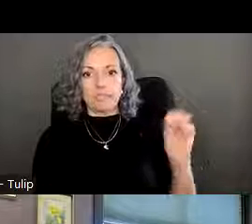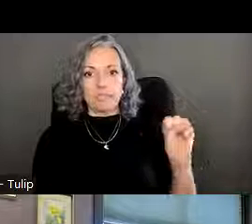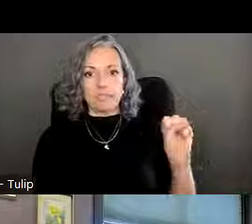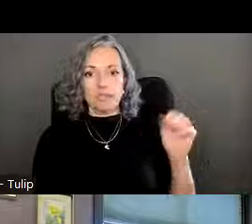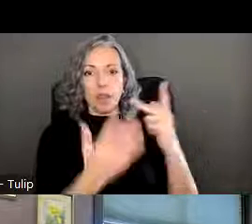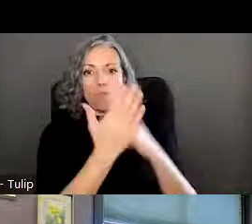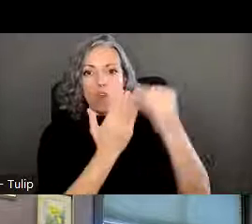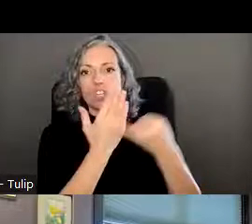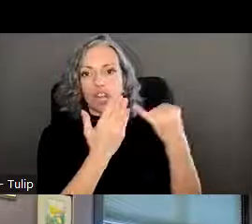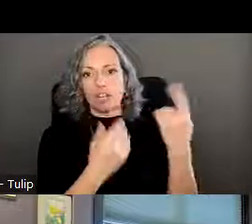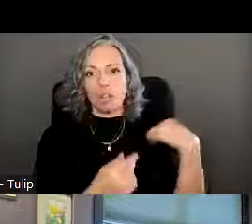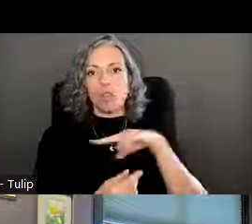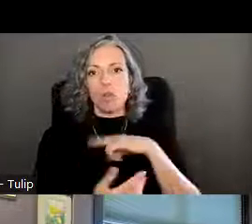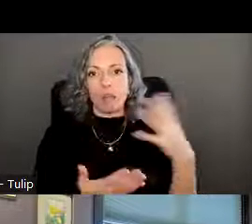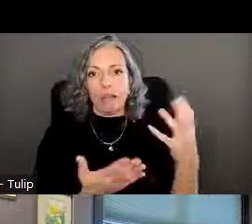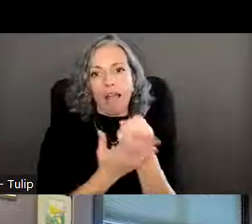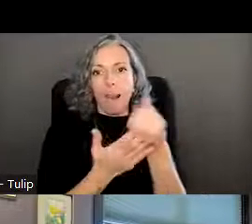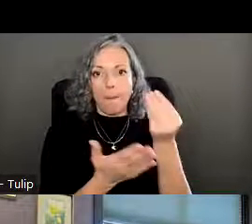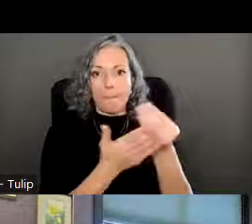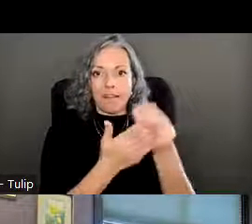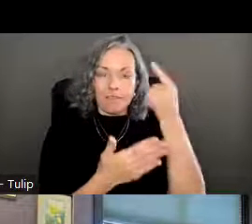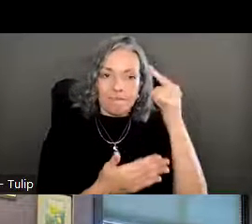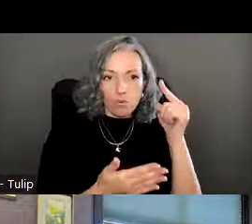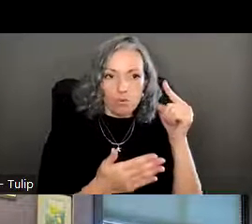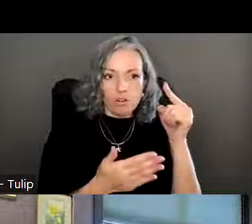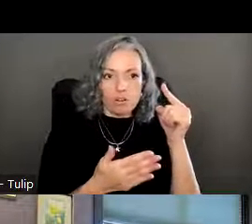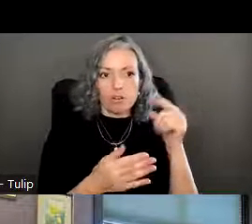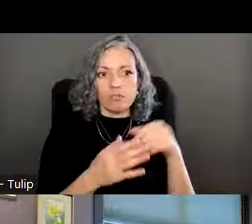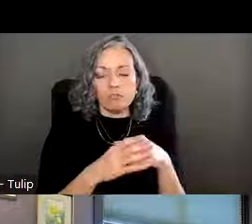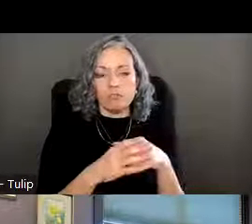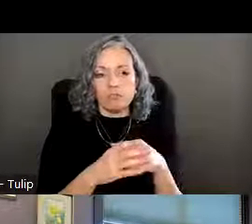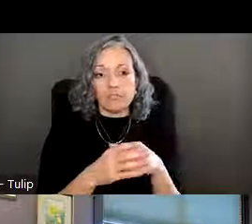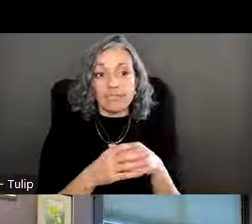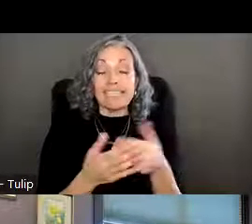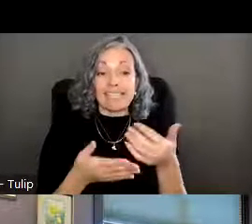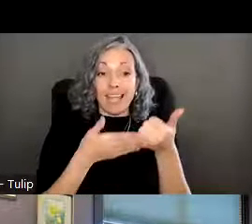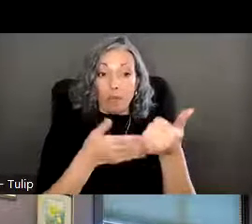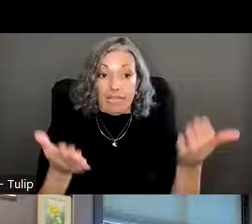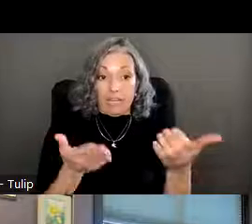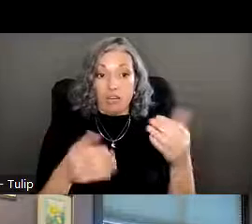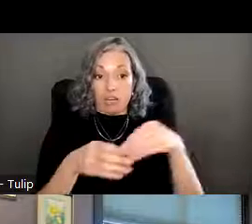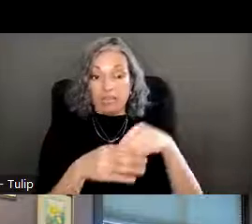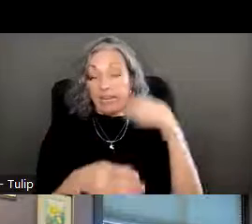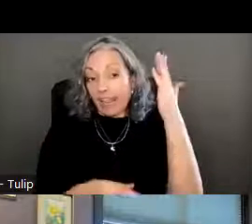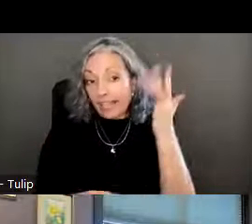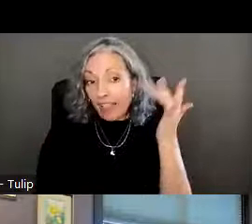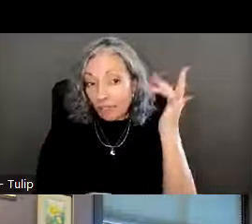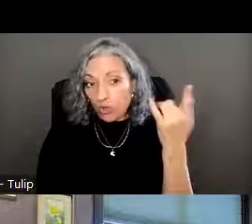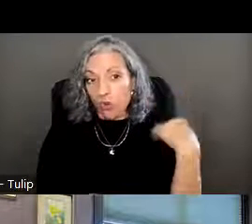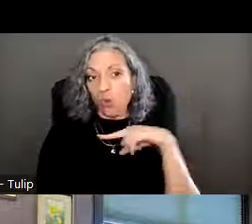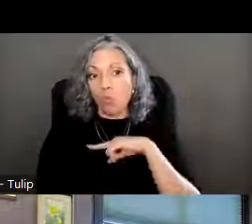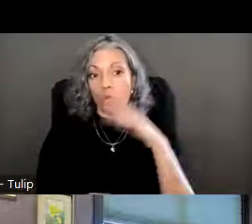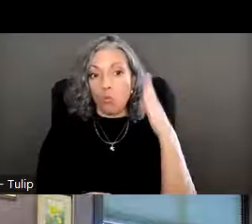we received grants for some sites throughout California, which will talk about the sites and the work that we've been doing over this past